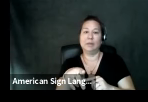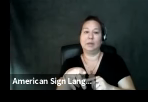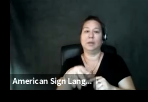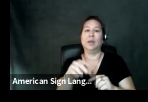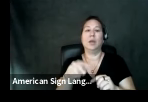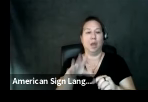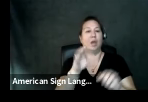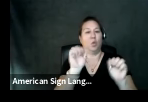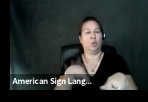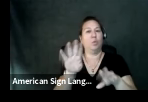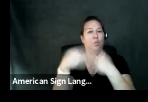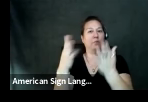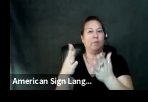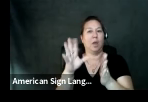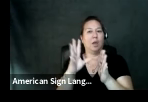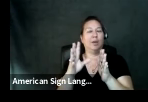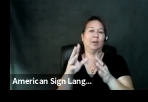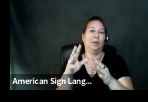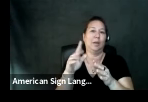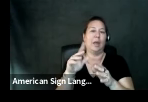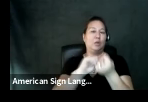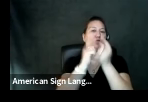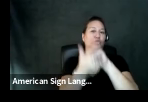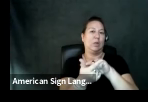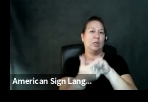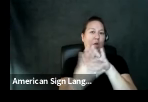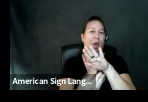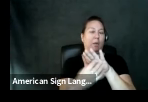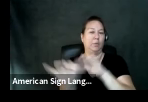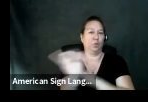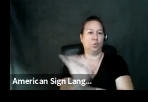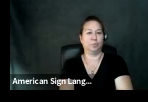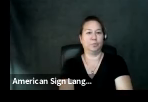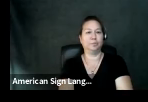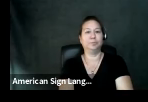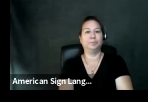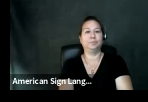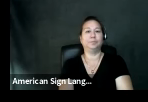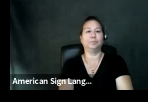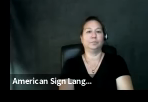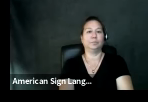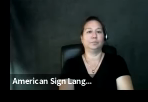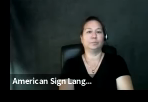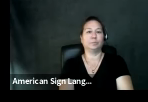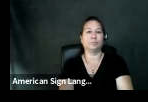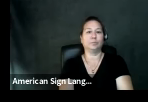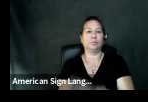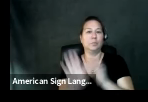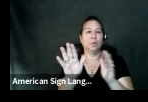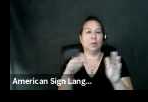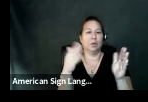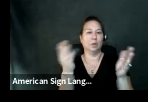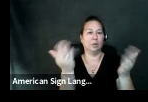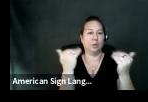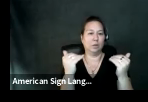Okay, and then lastly, we wanted to, if you wouldn't mind going to the next slide. We